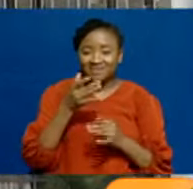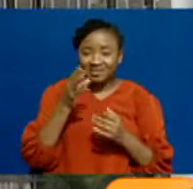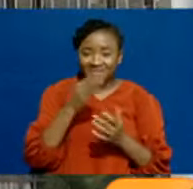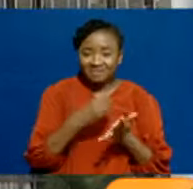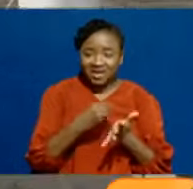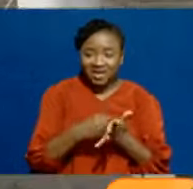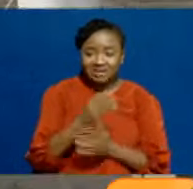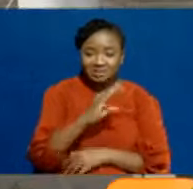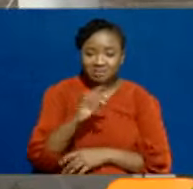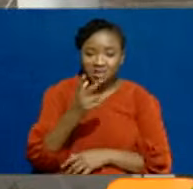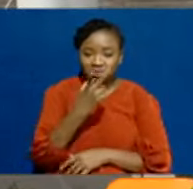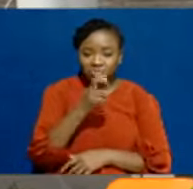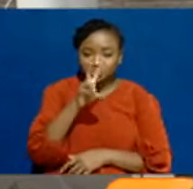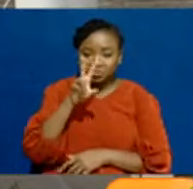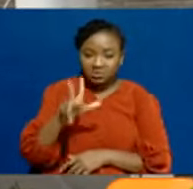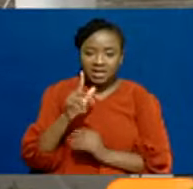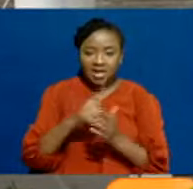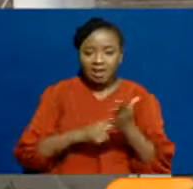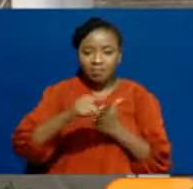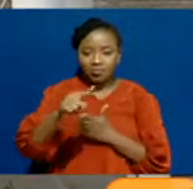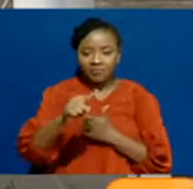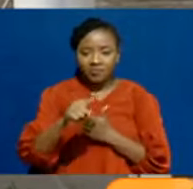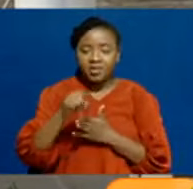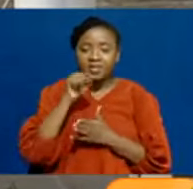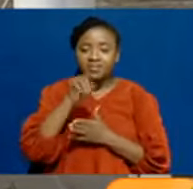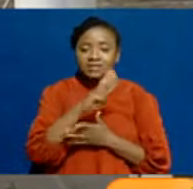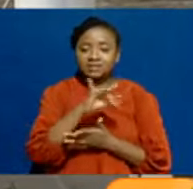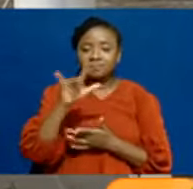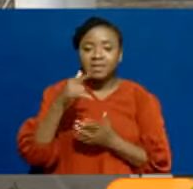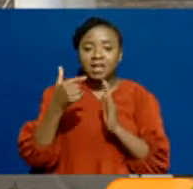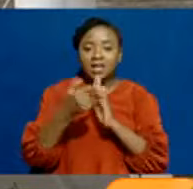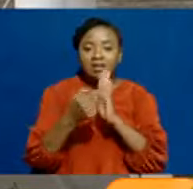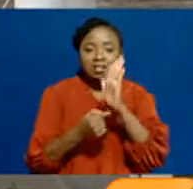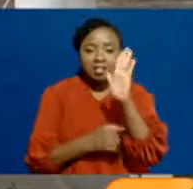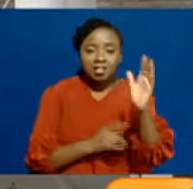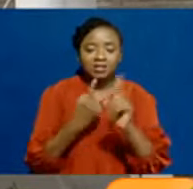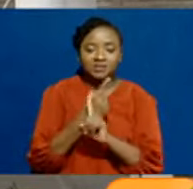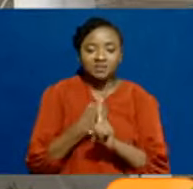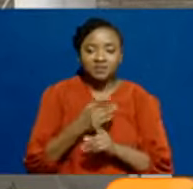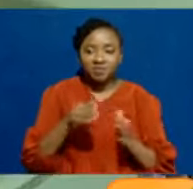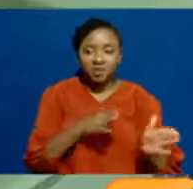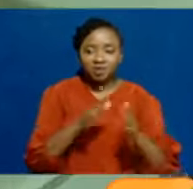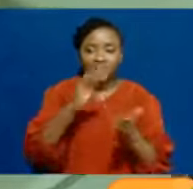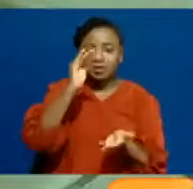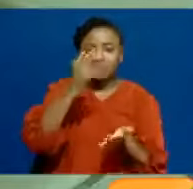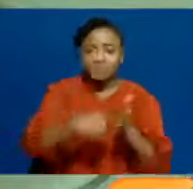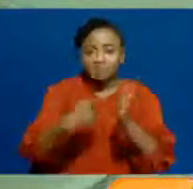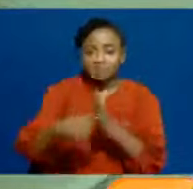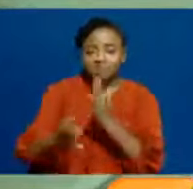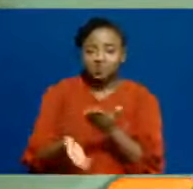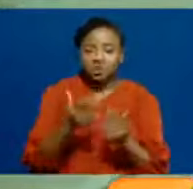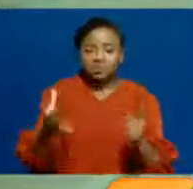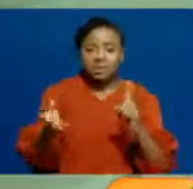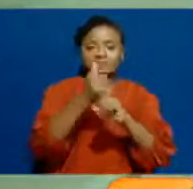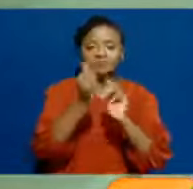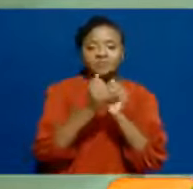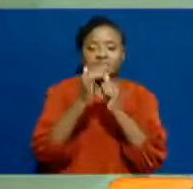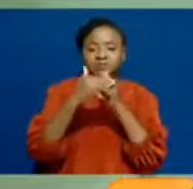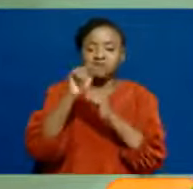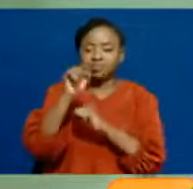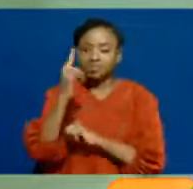Bill 2023 is passed. The bill proposes a raft of measures aimed at raising 19.9 billion shillings as the city's